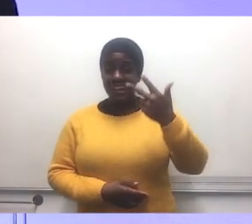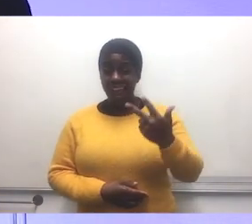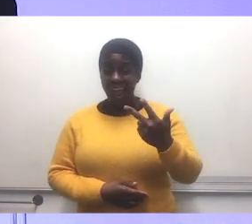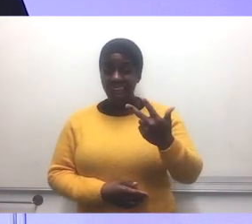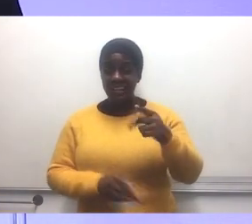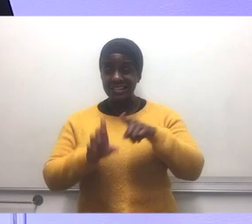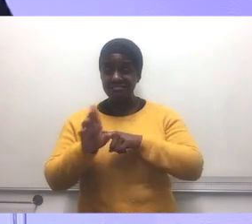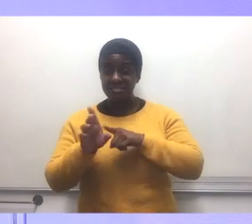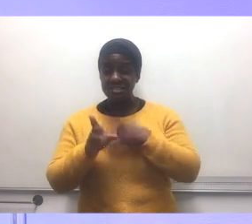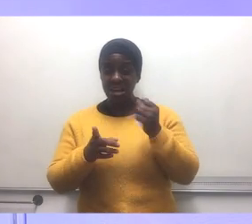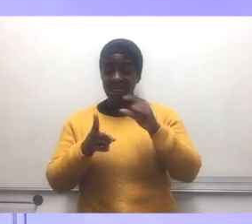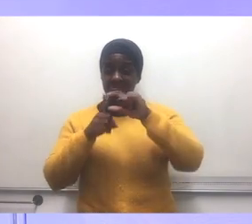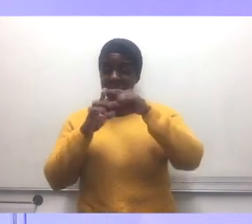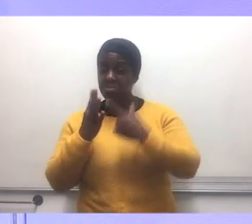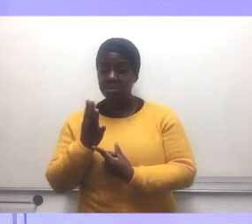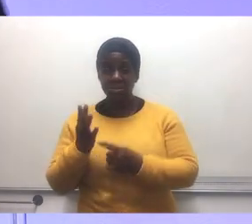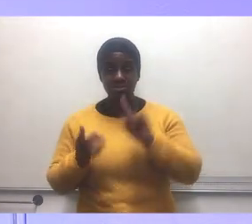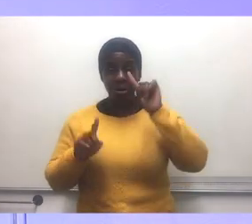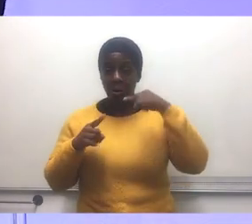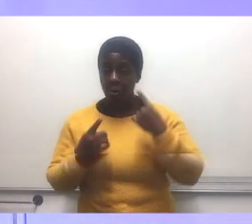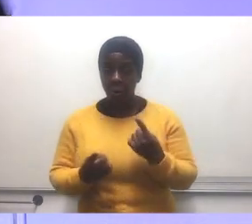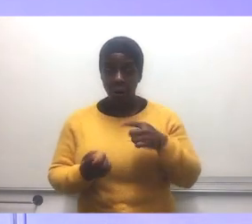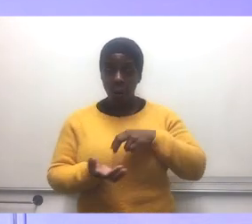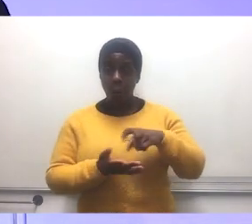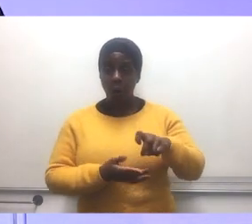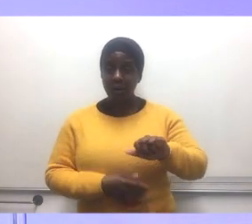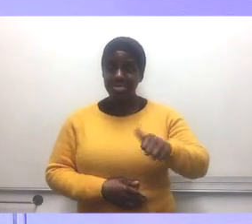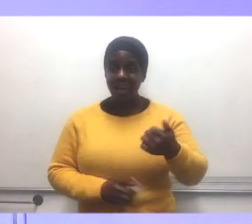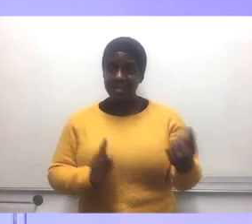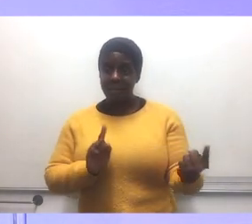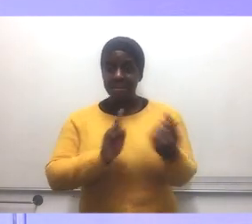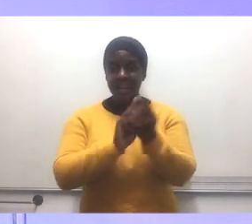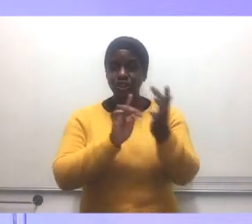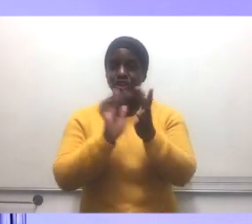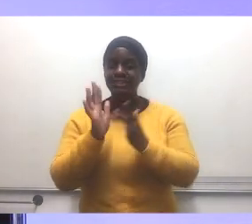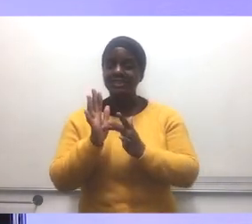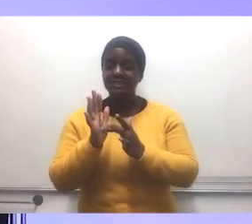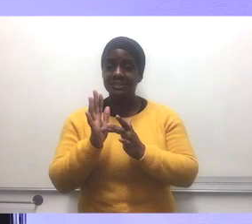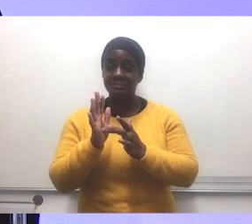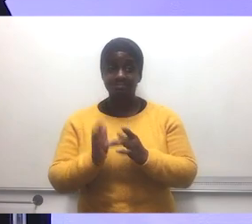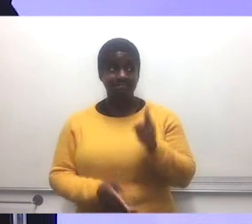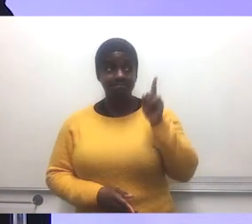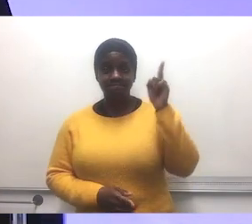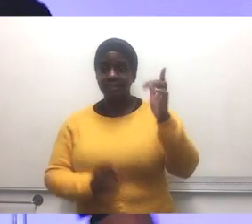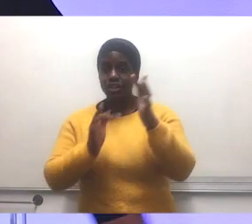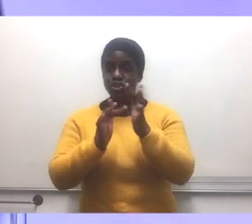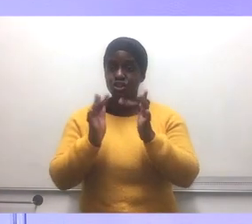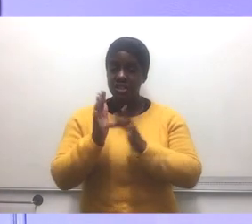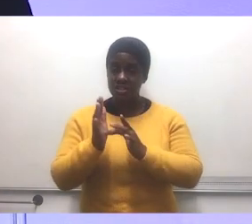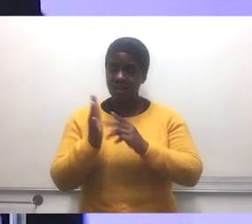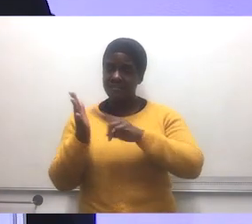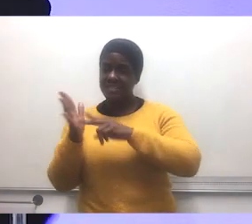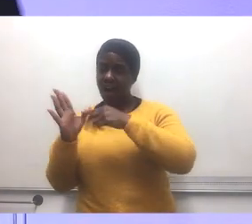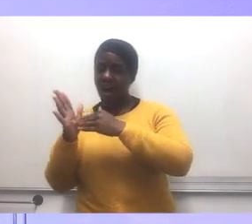could not walk. But then he met Jesus of Nazareth. This Jesus of Nazareth,